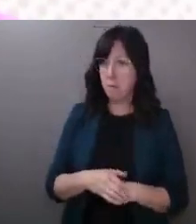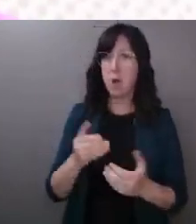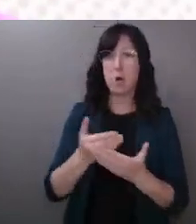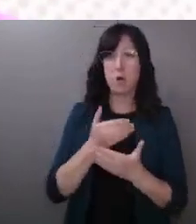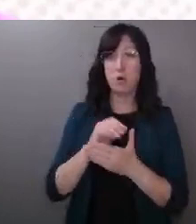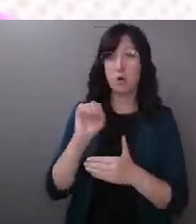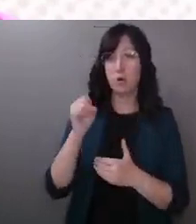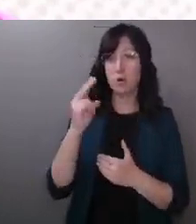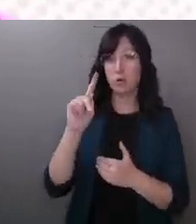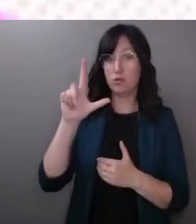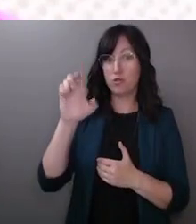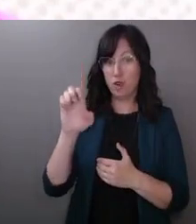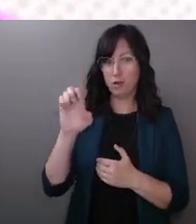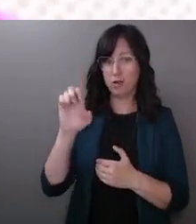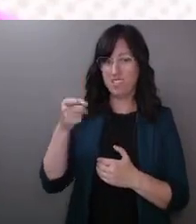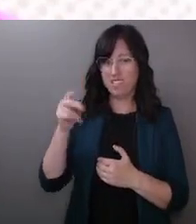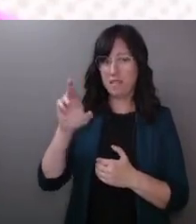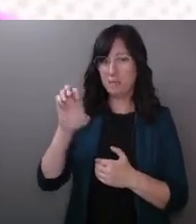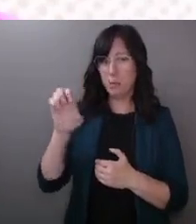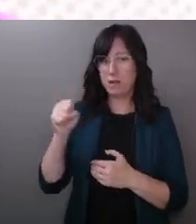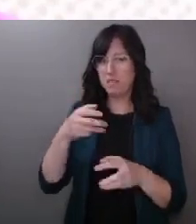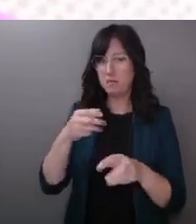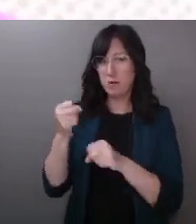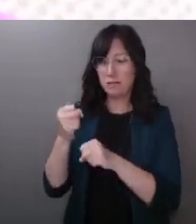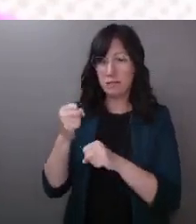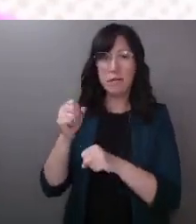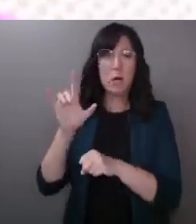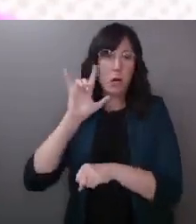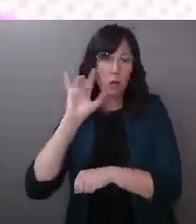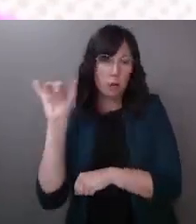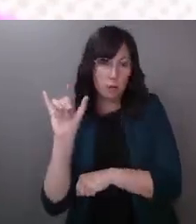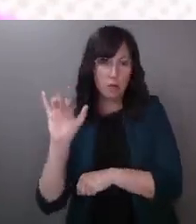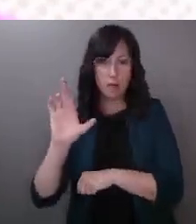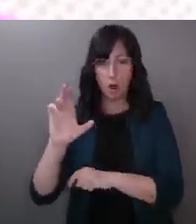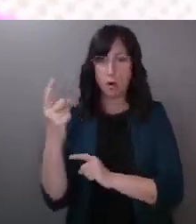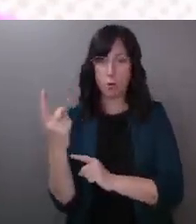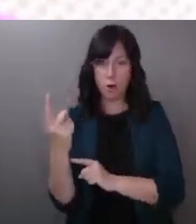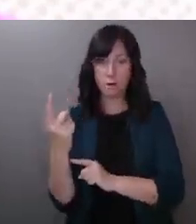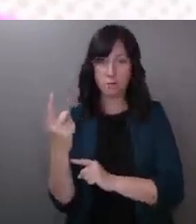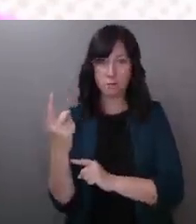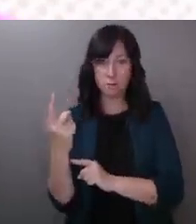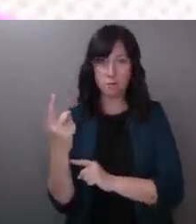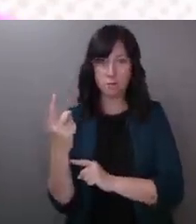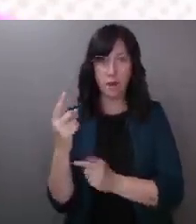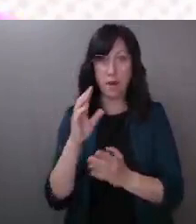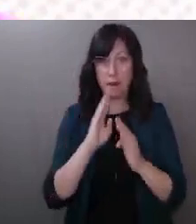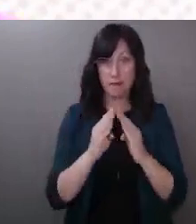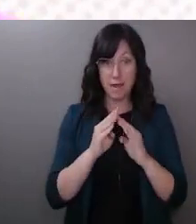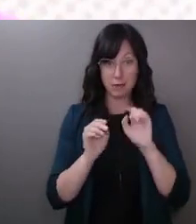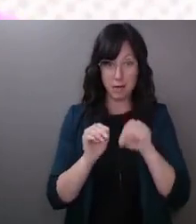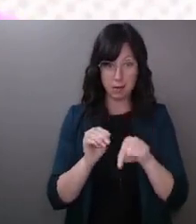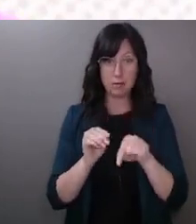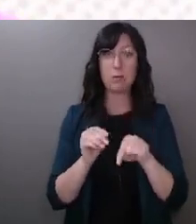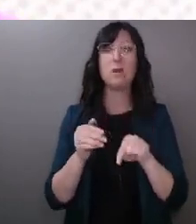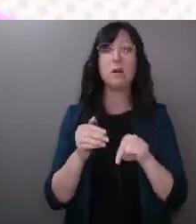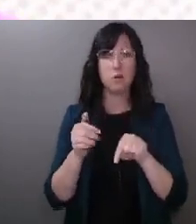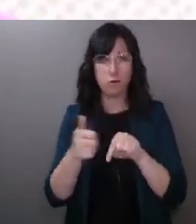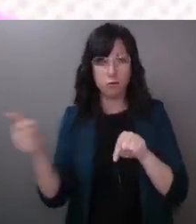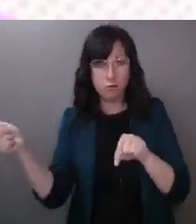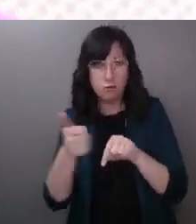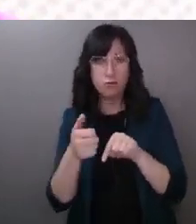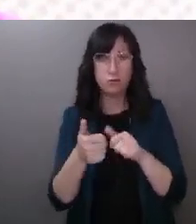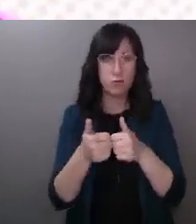brand, service will be similar to the Aron Express, providing direct to and from downtown service during rush